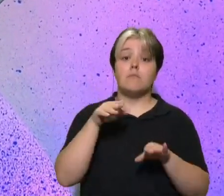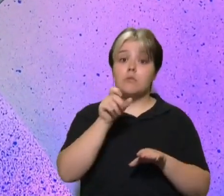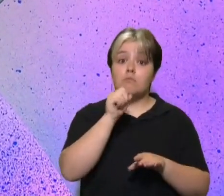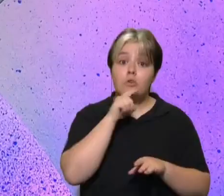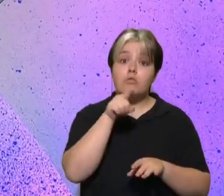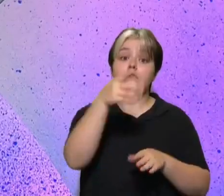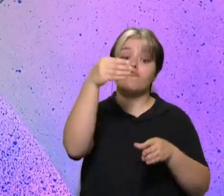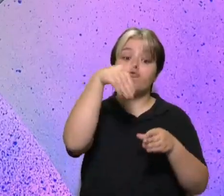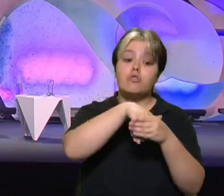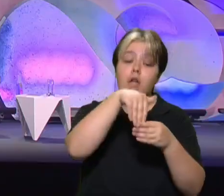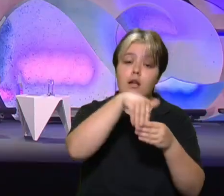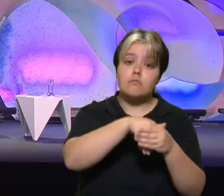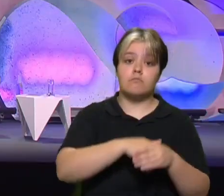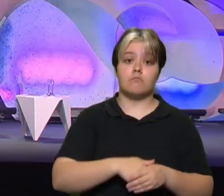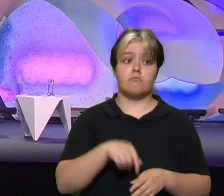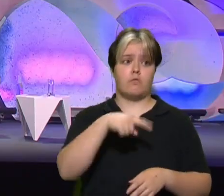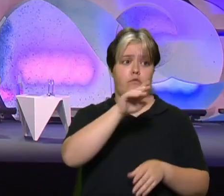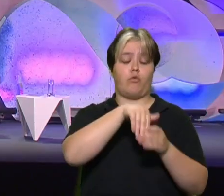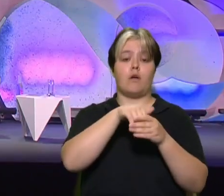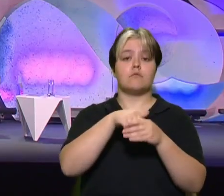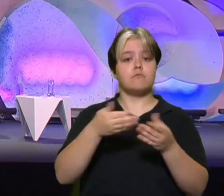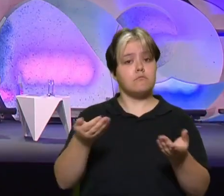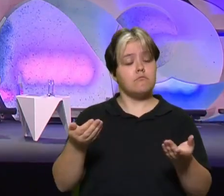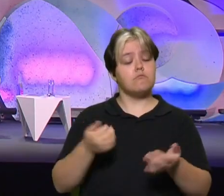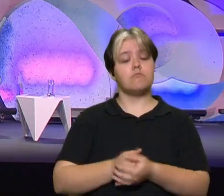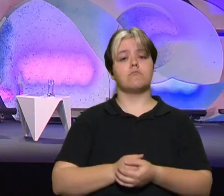can vote. Voting.